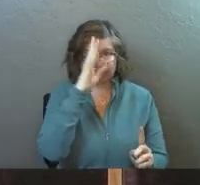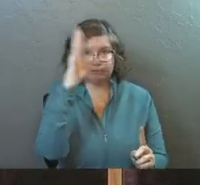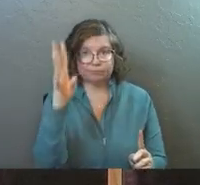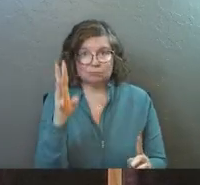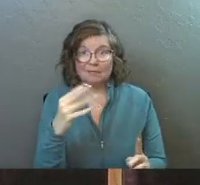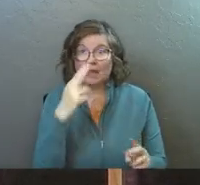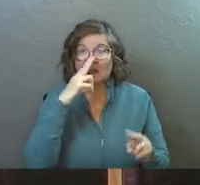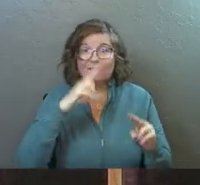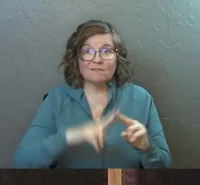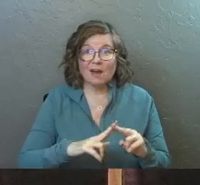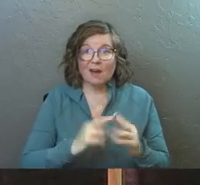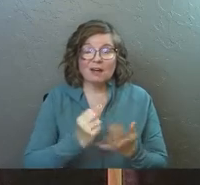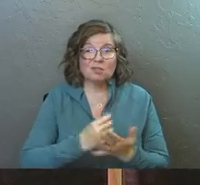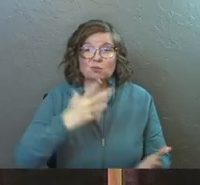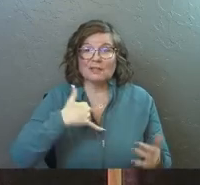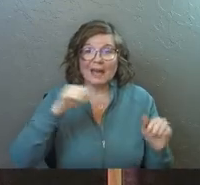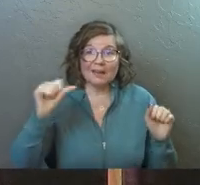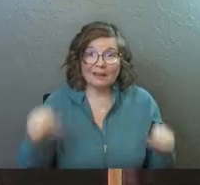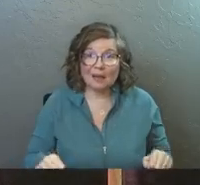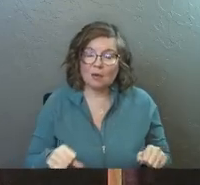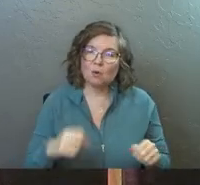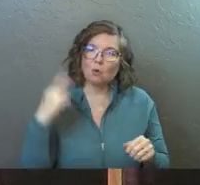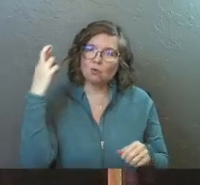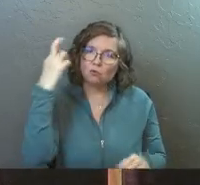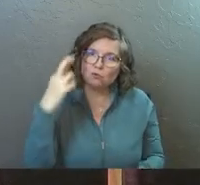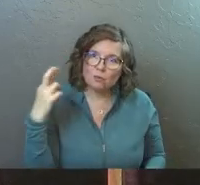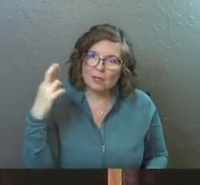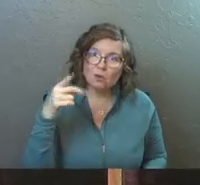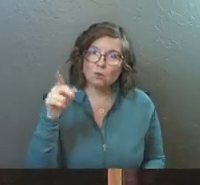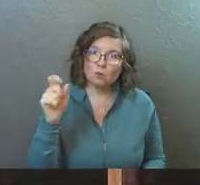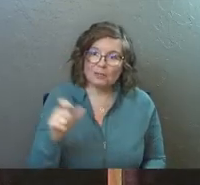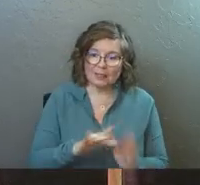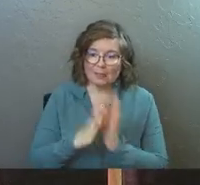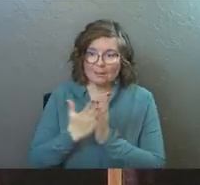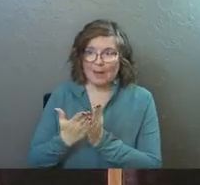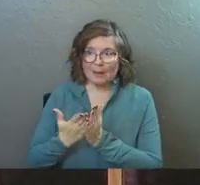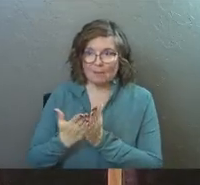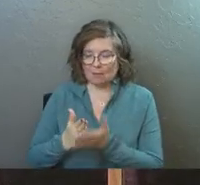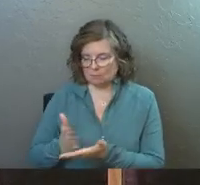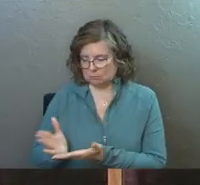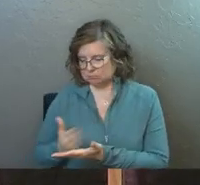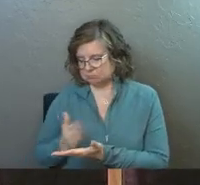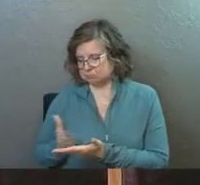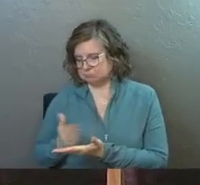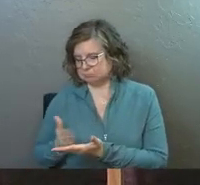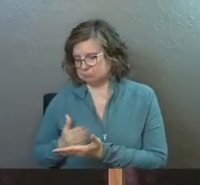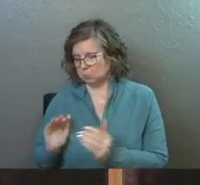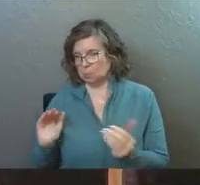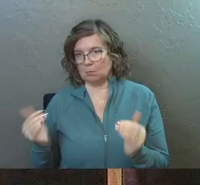is, as good and enriching as that can be, realize you need a Bible right here